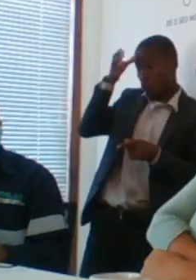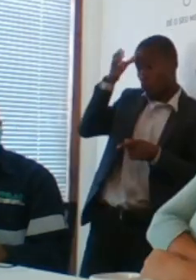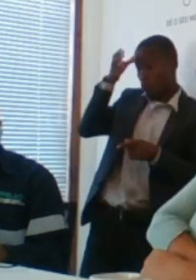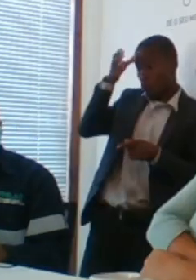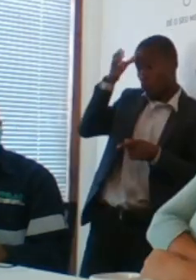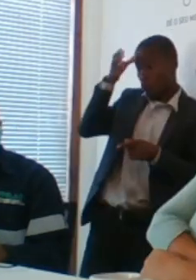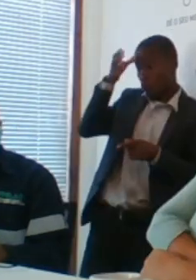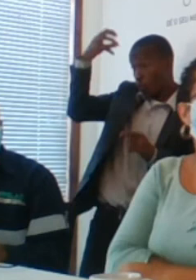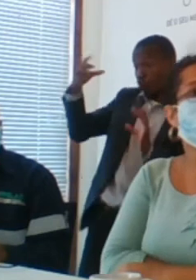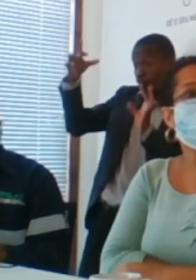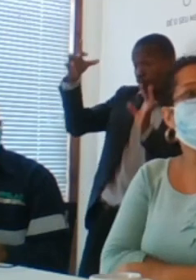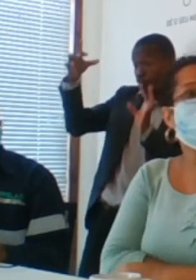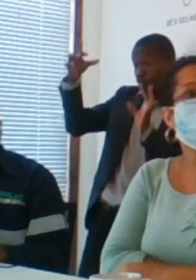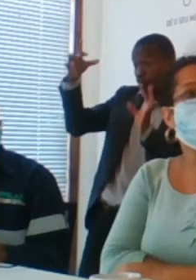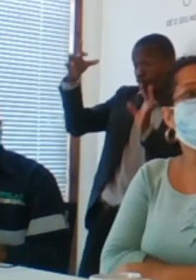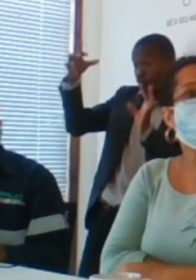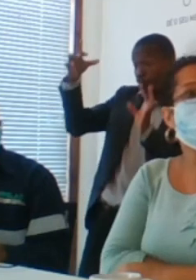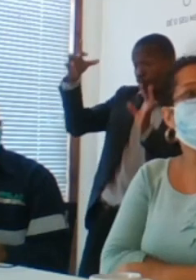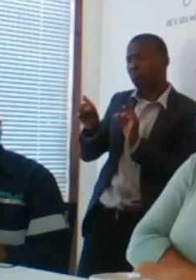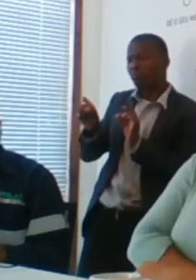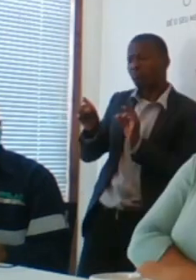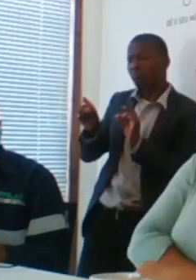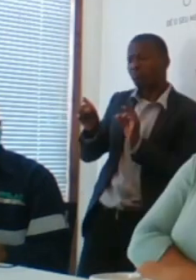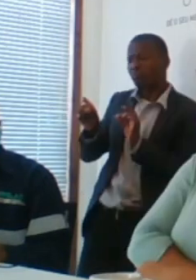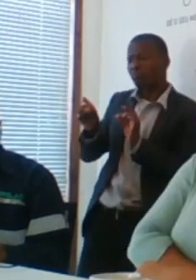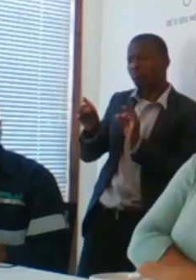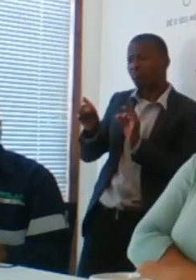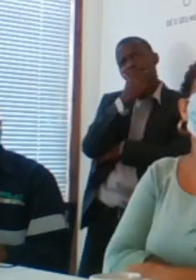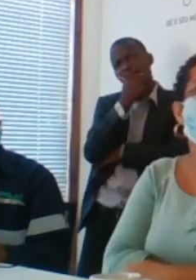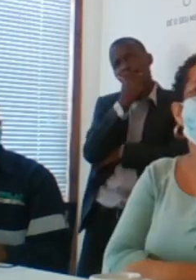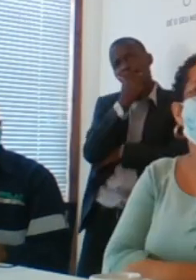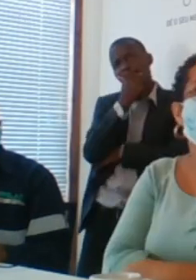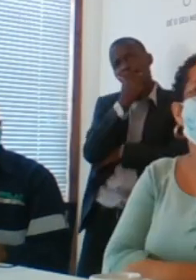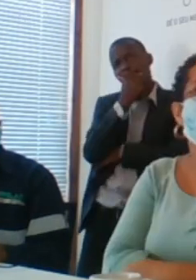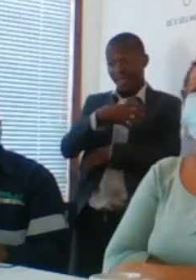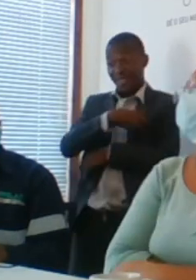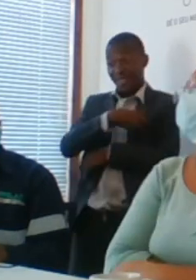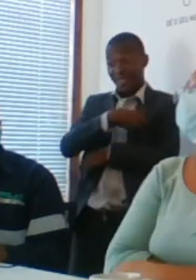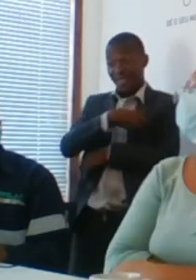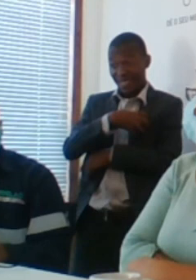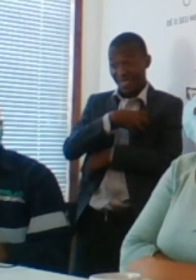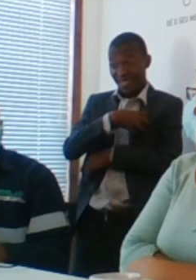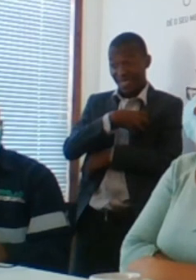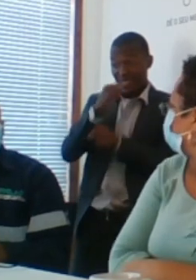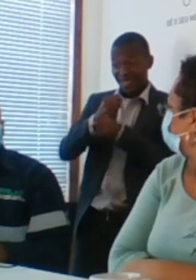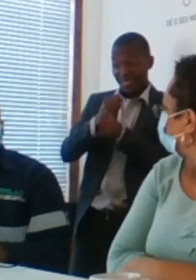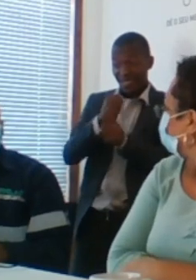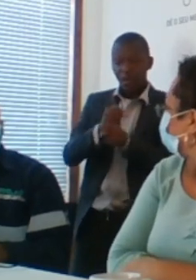government, what is considered as a Ministry of Labour? What is considered? Who is considered